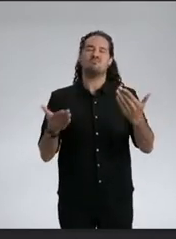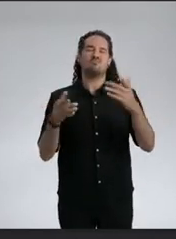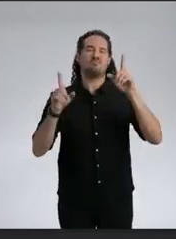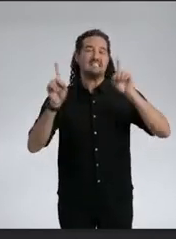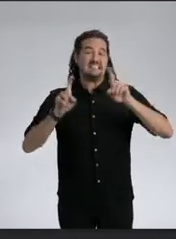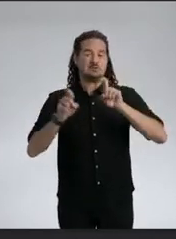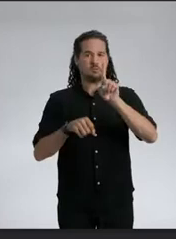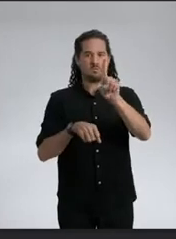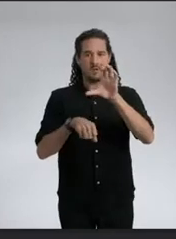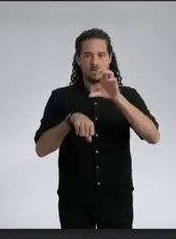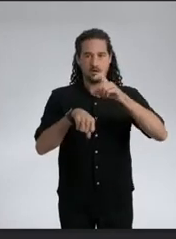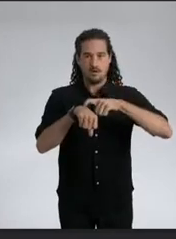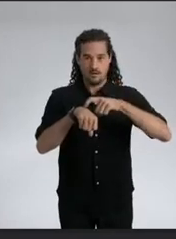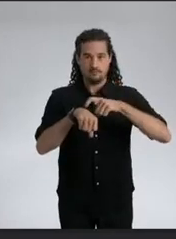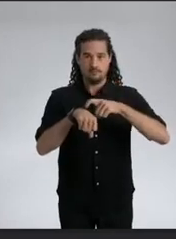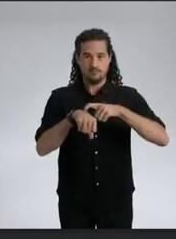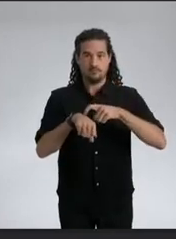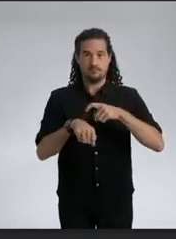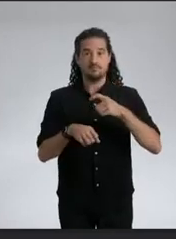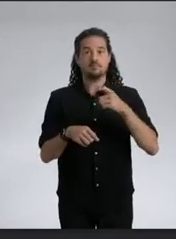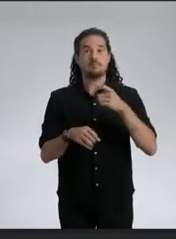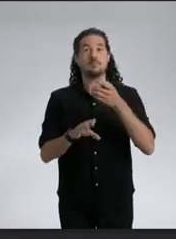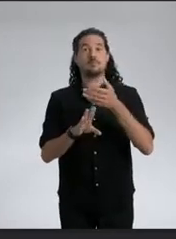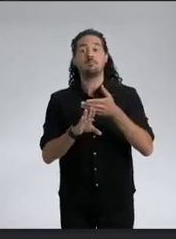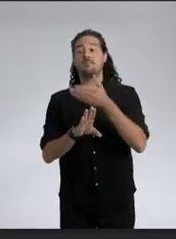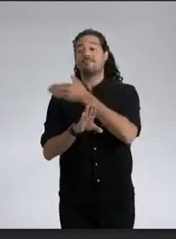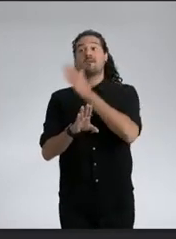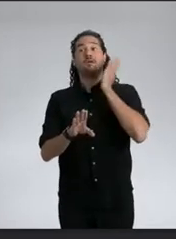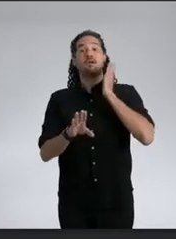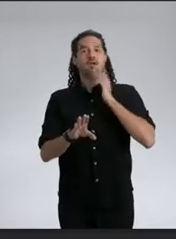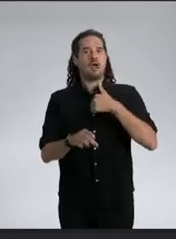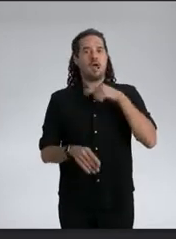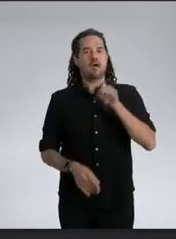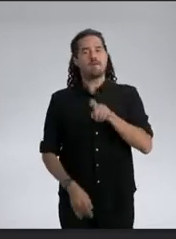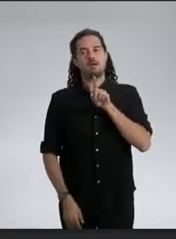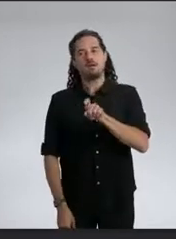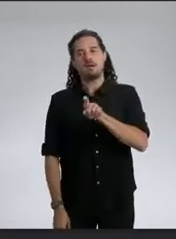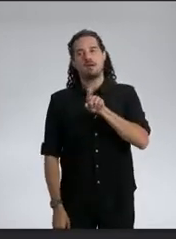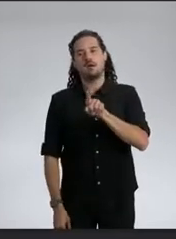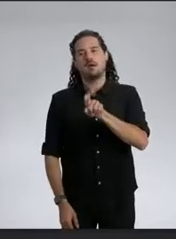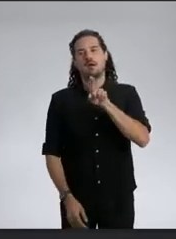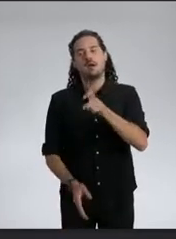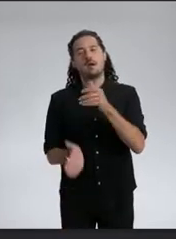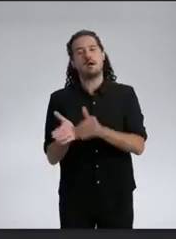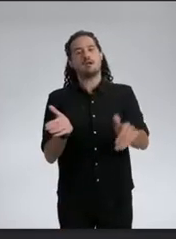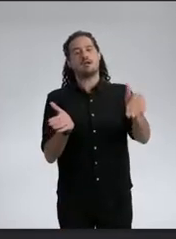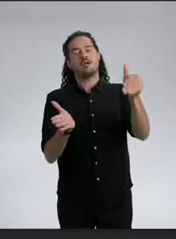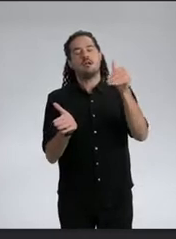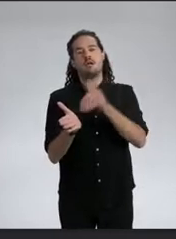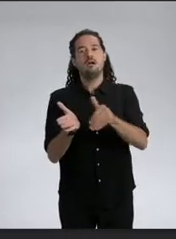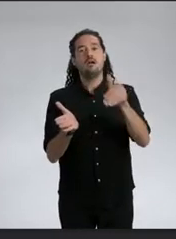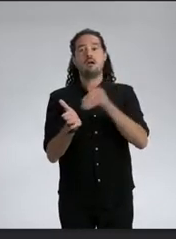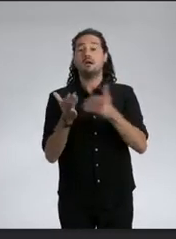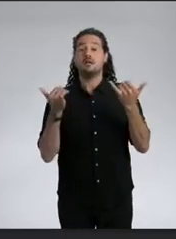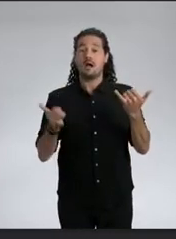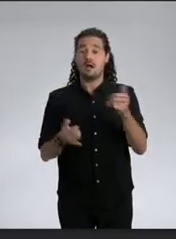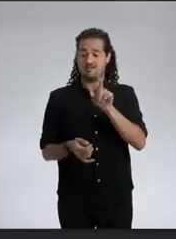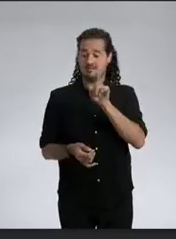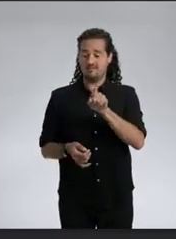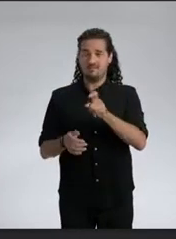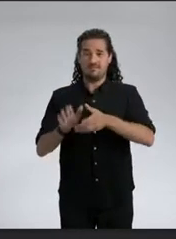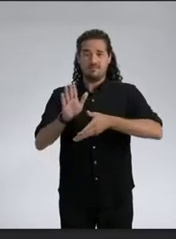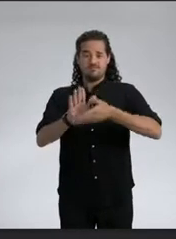this before, I'd have to run the test many, many times myself. Now, I can sit back as the tools do all of the